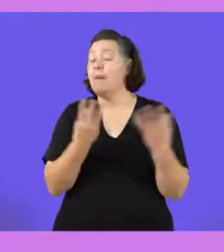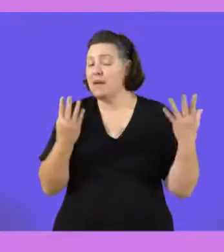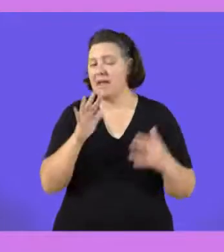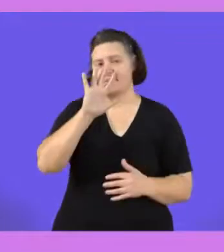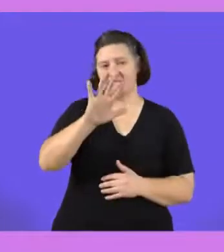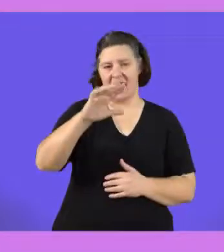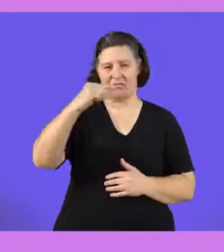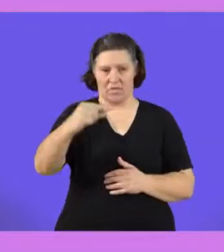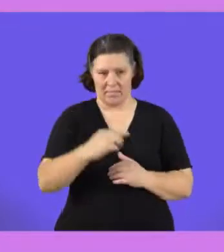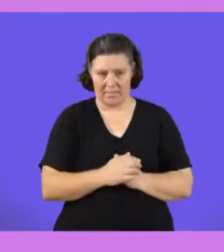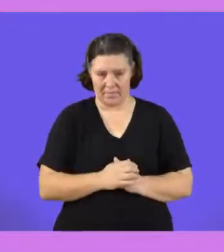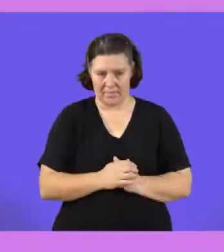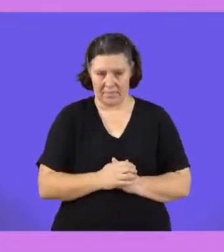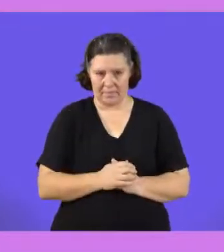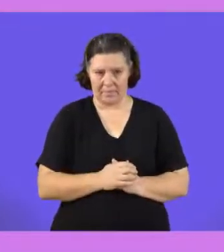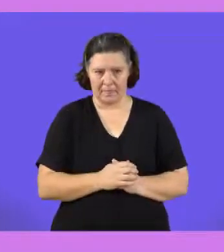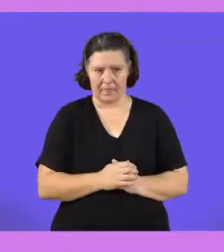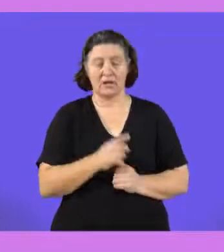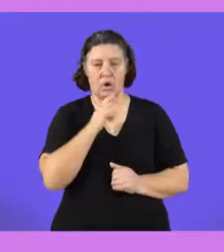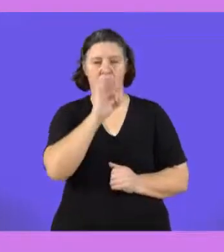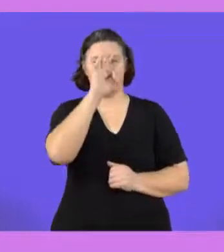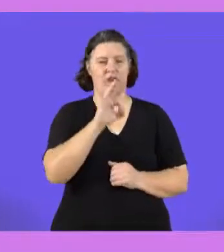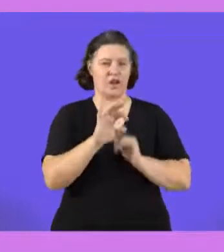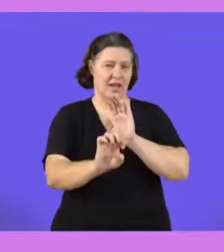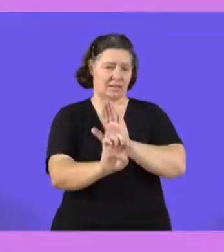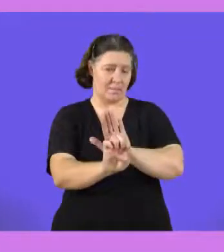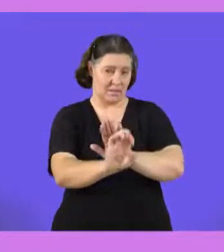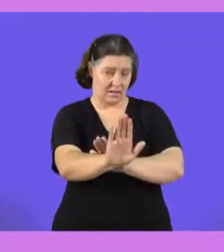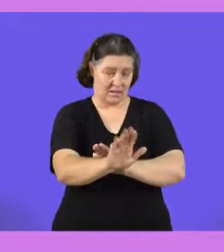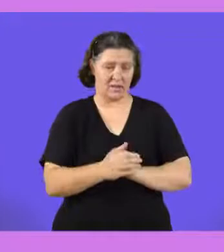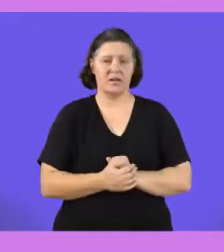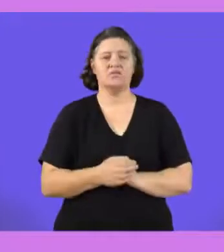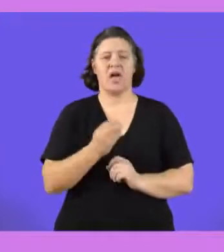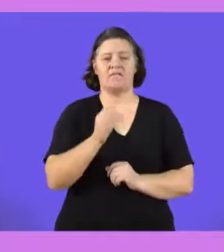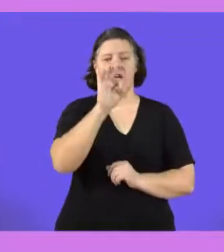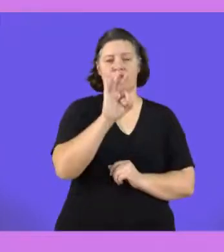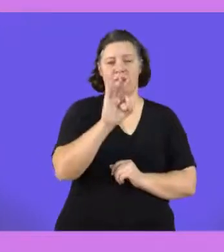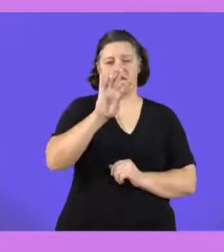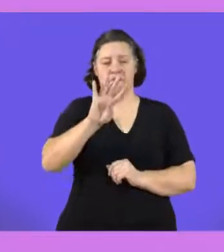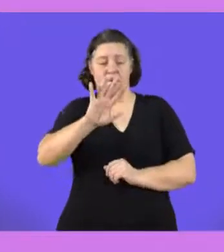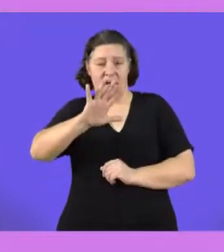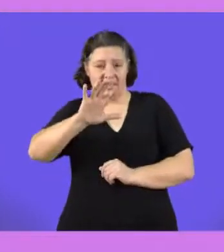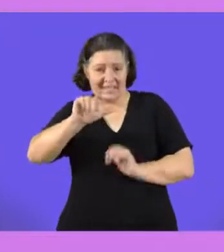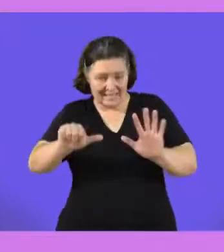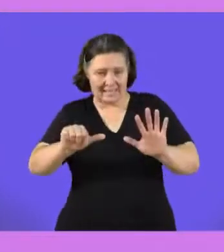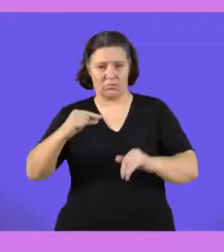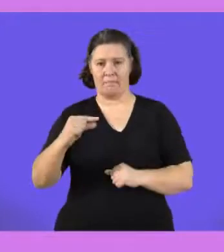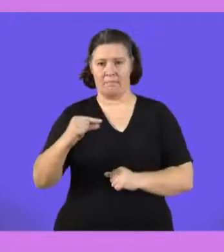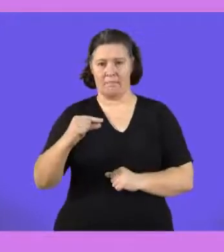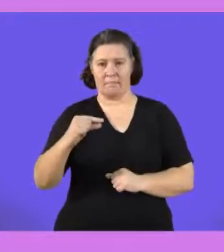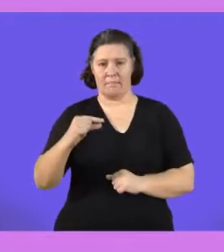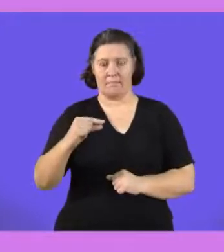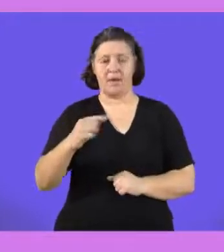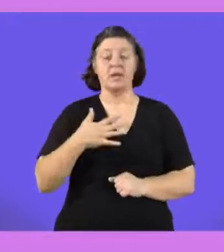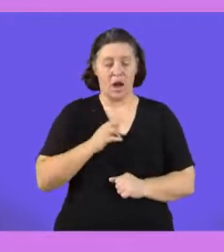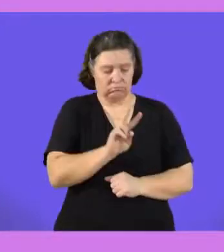grams. Okay, then looking at the third example, this time around I have 3,456